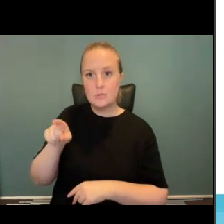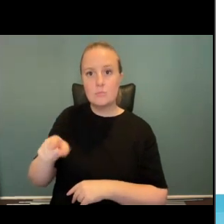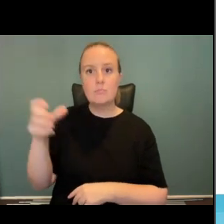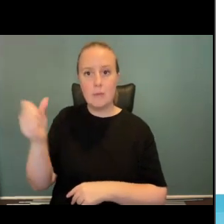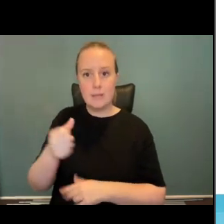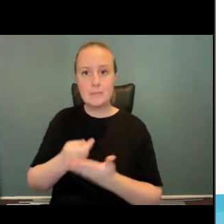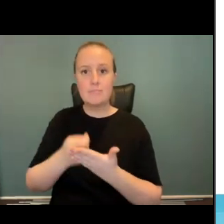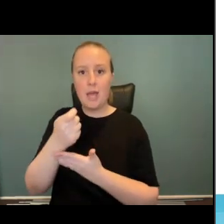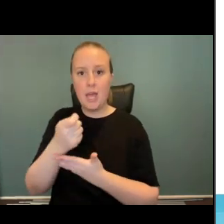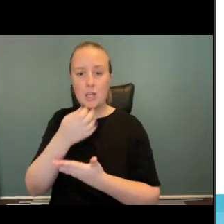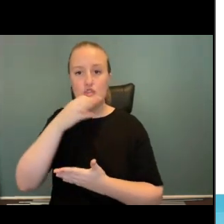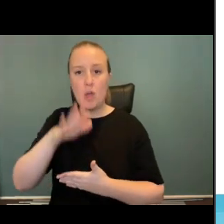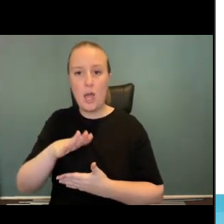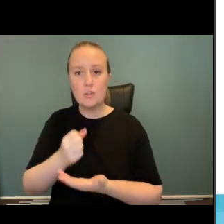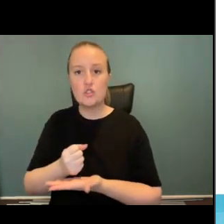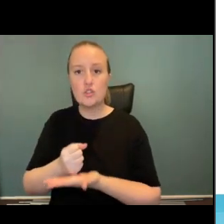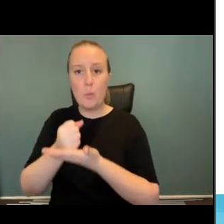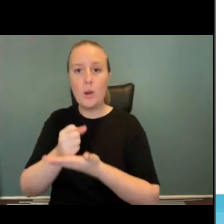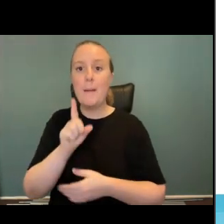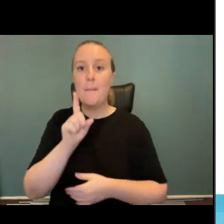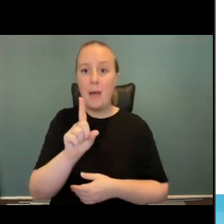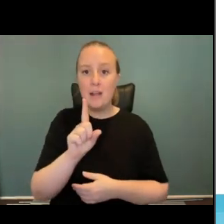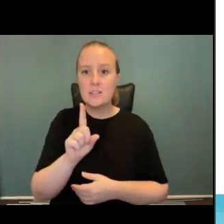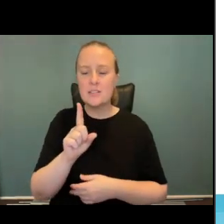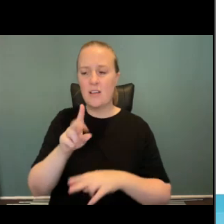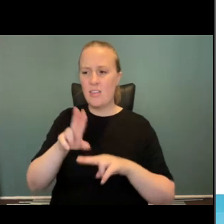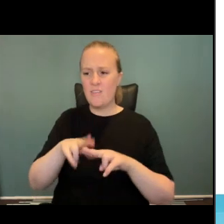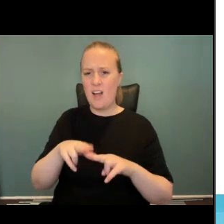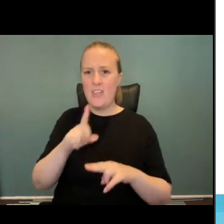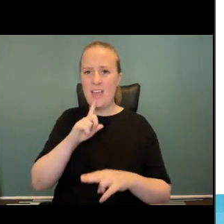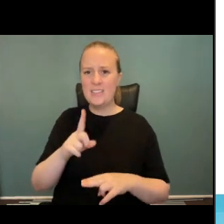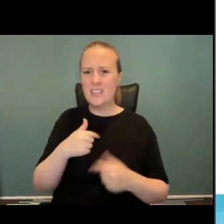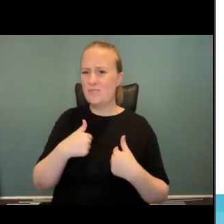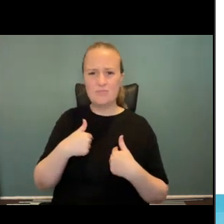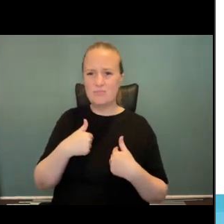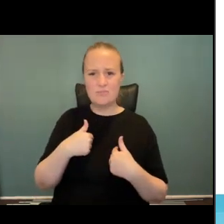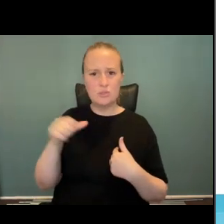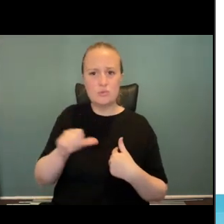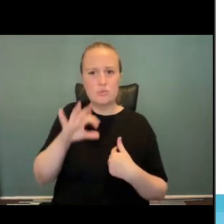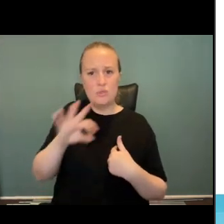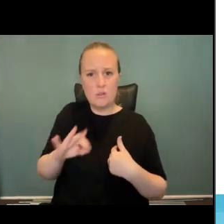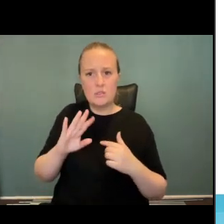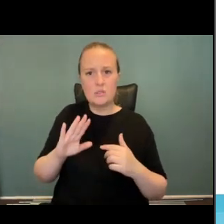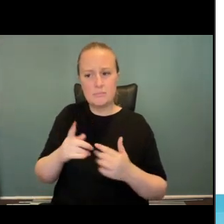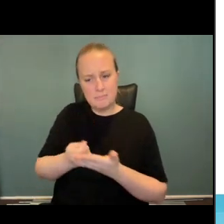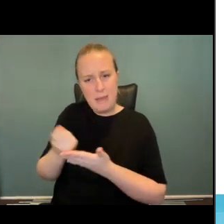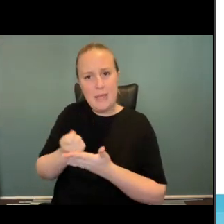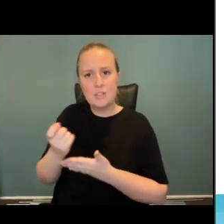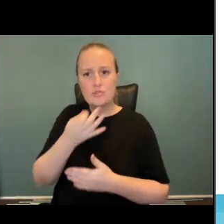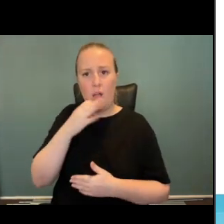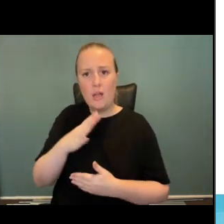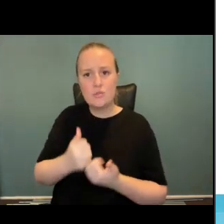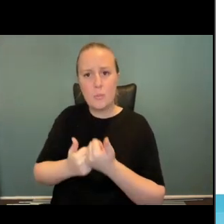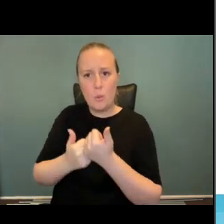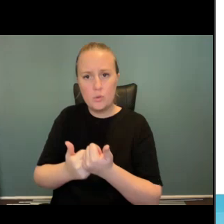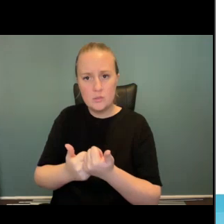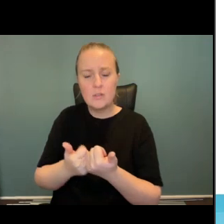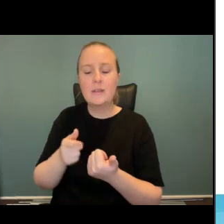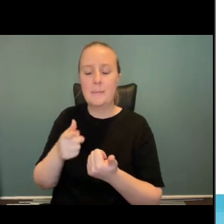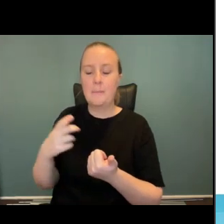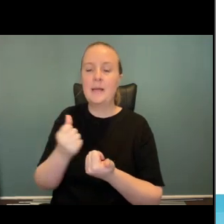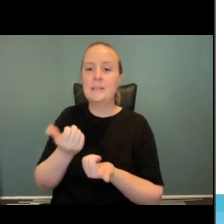support because of whatever reason, and he would provide that evidence and that reason. Again,